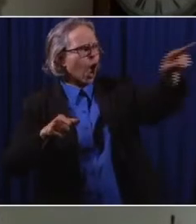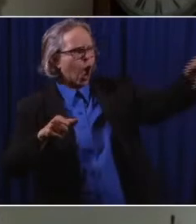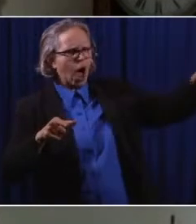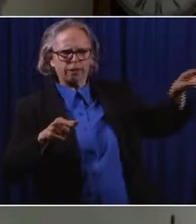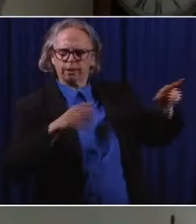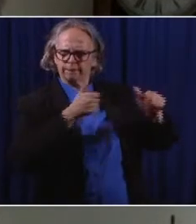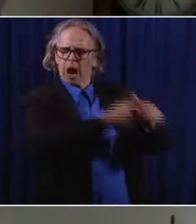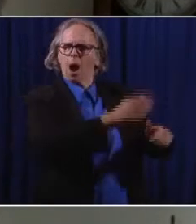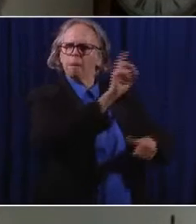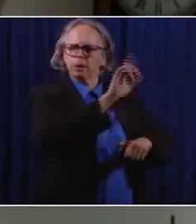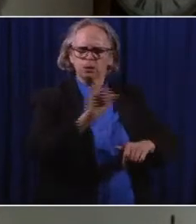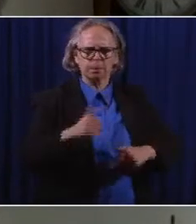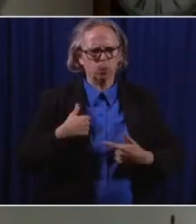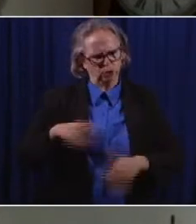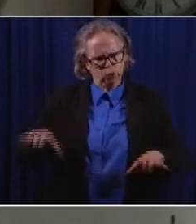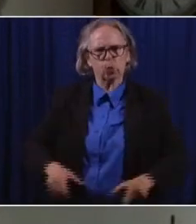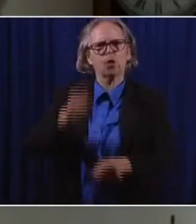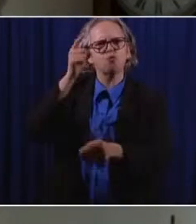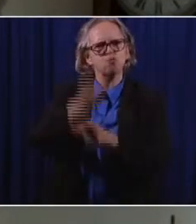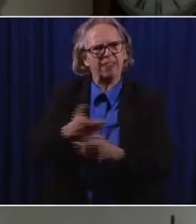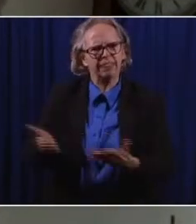year.